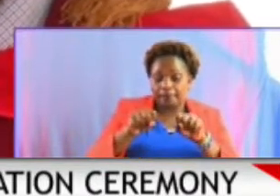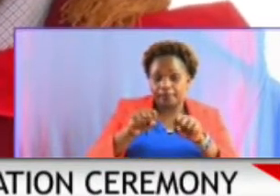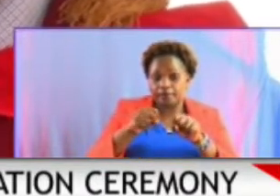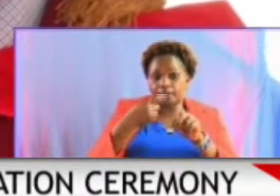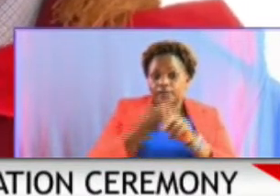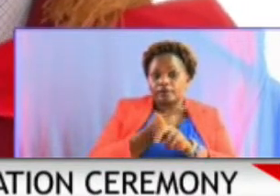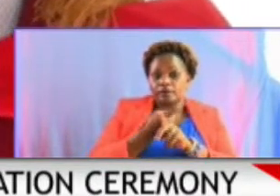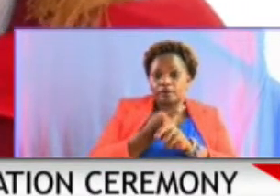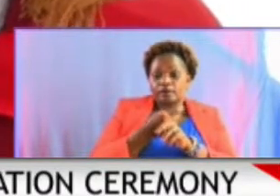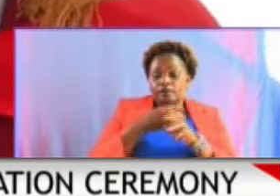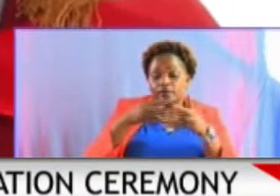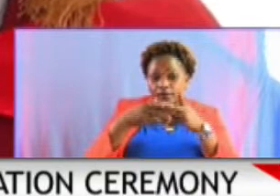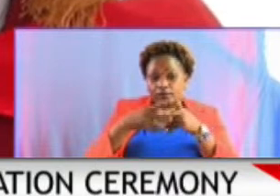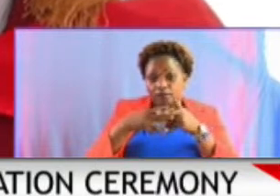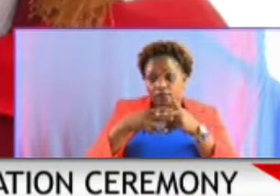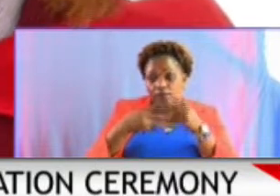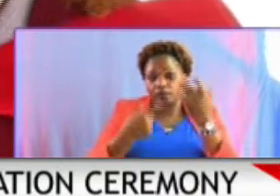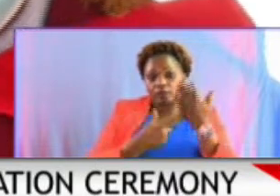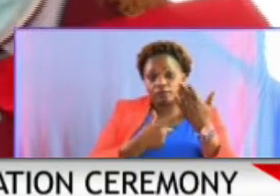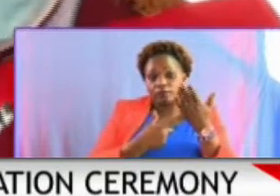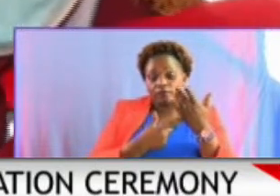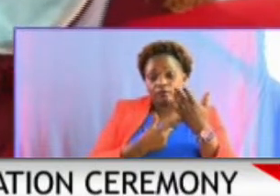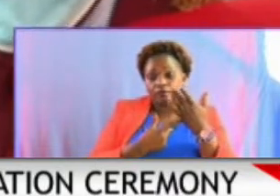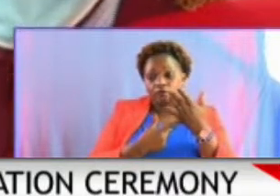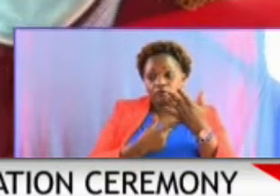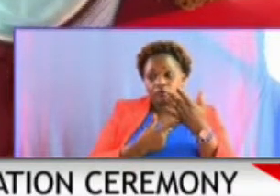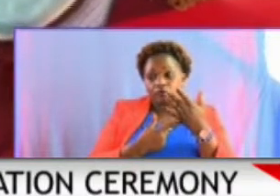the School of Engineering and Technology.